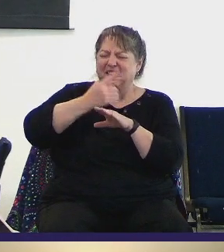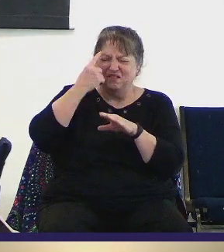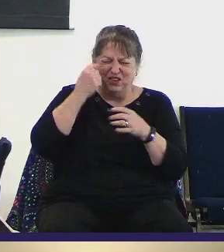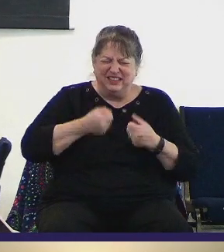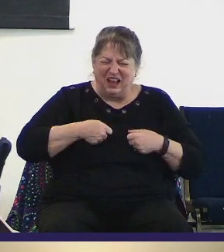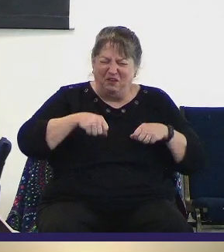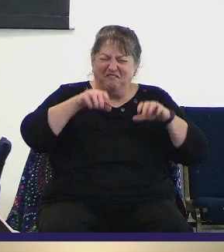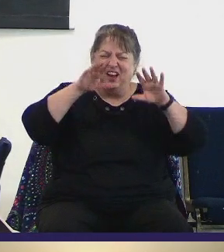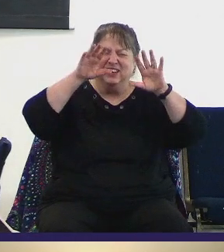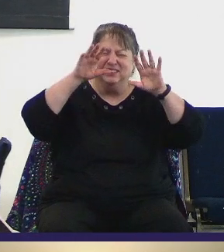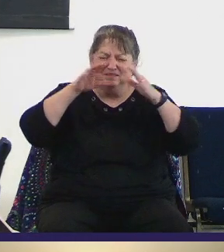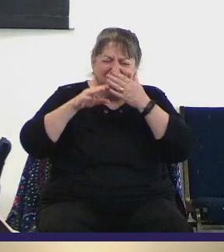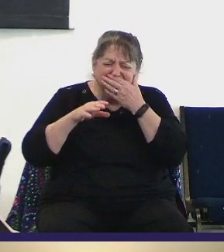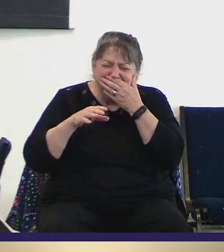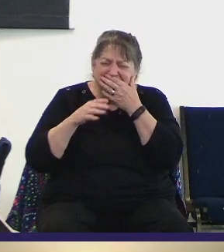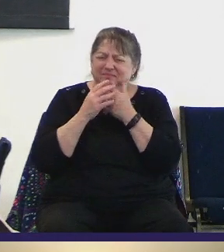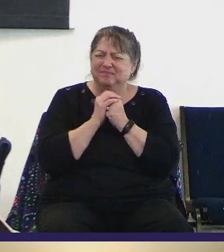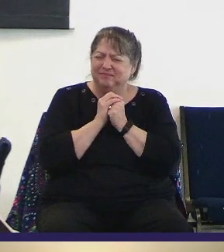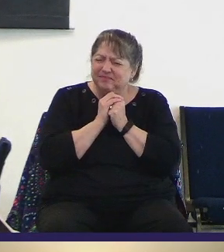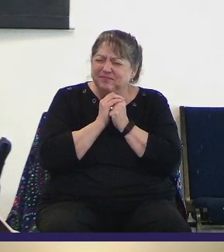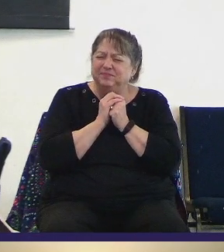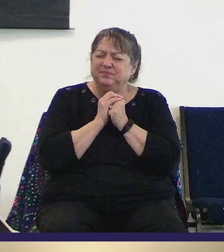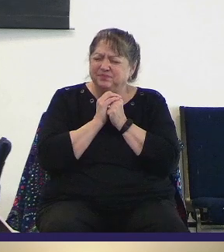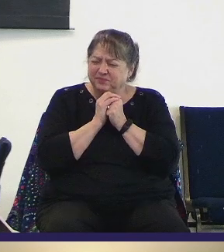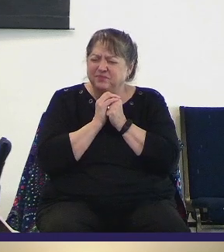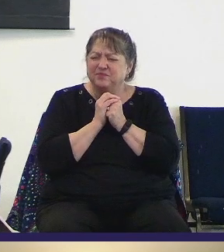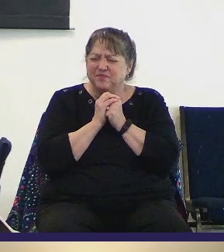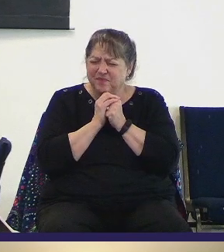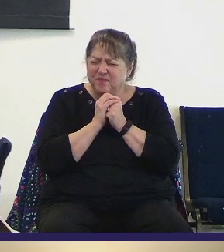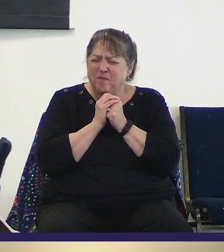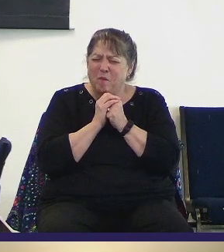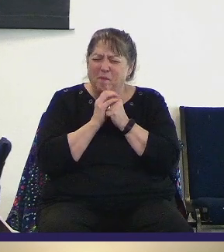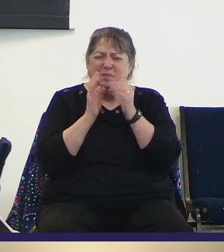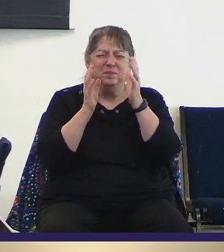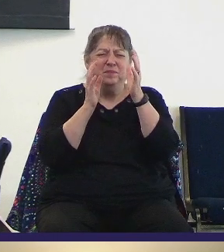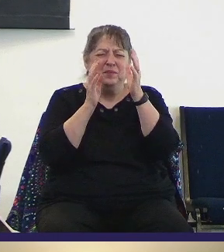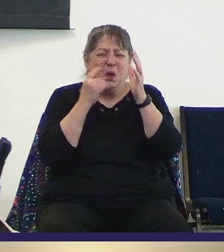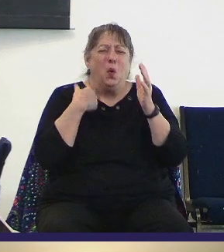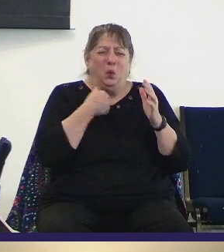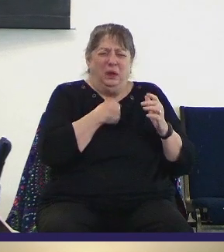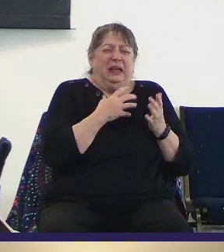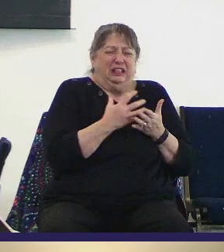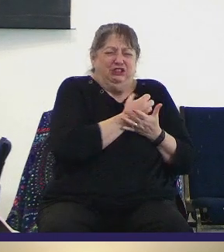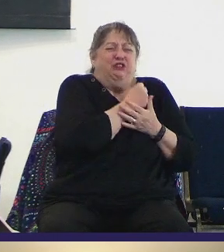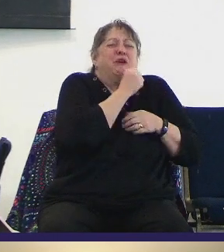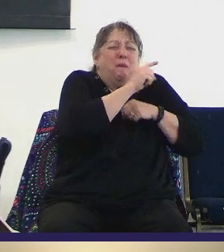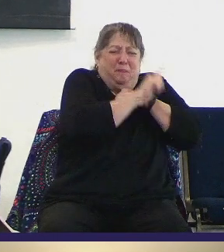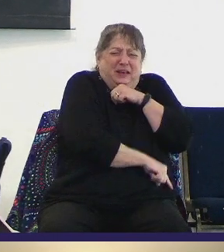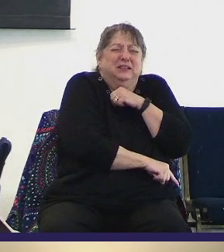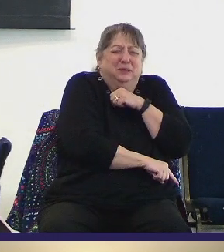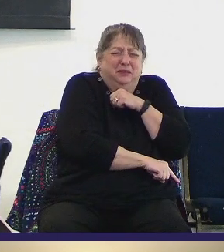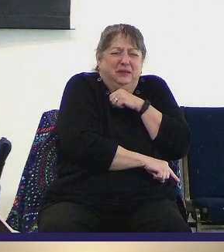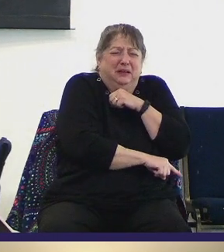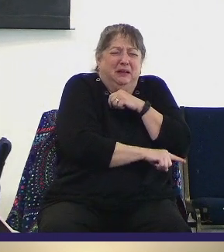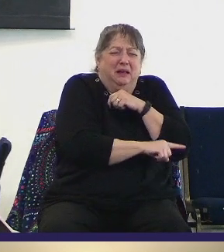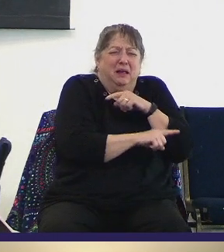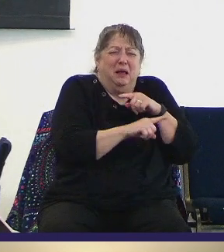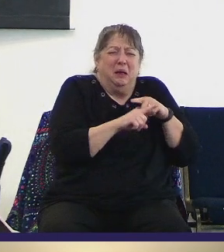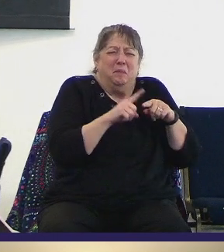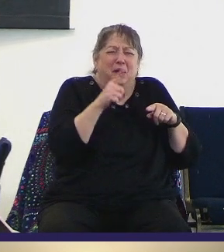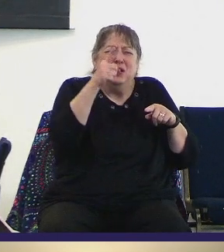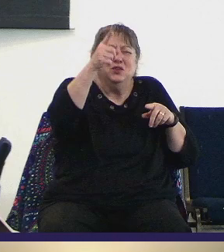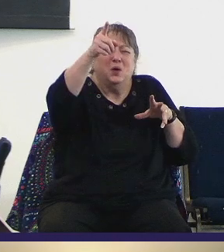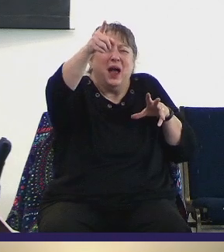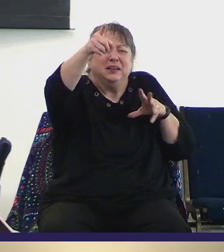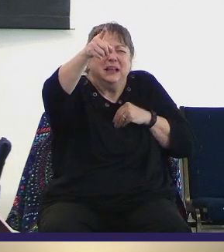Lord. Lord, that was the punishment that we deserved, Lord. You took, Lord, that punishment